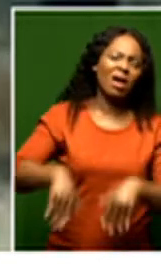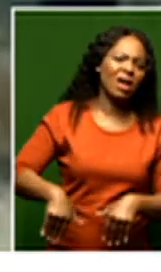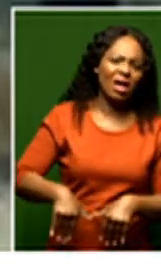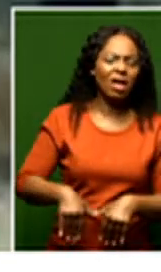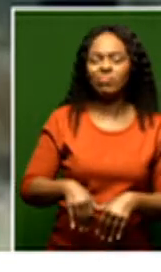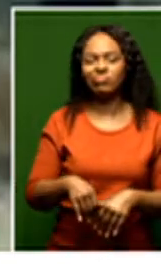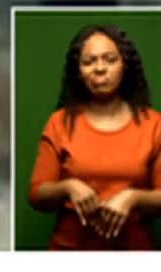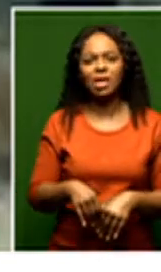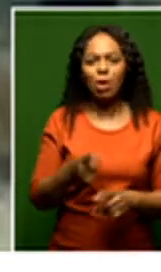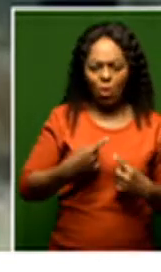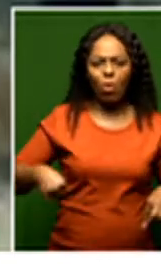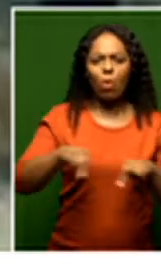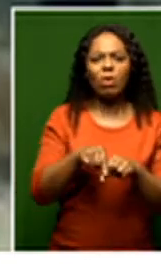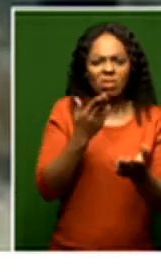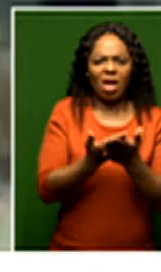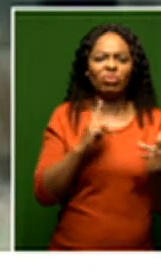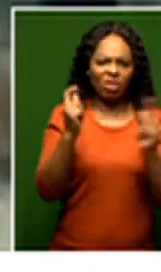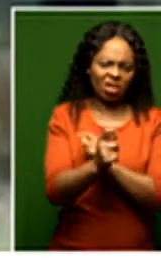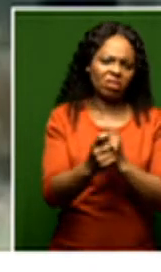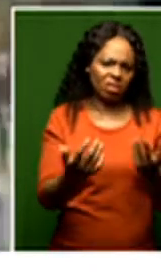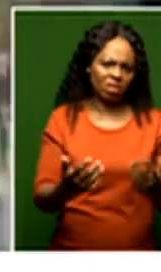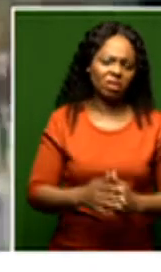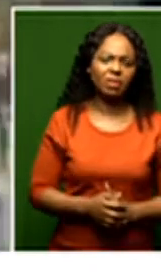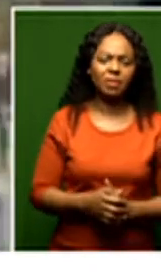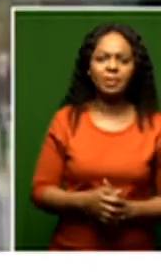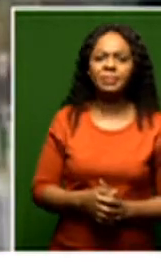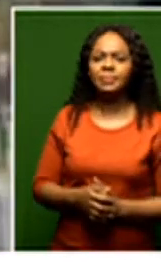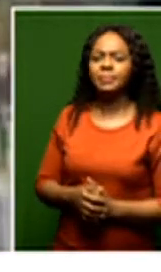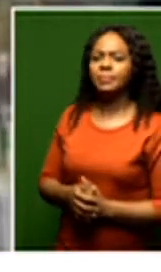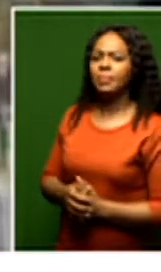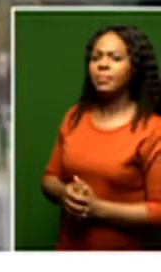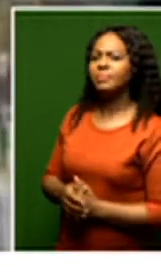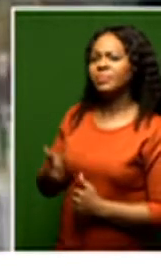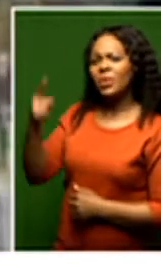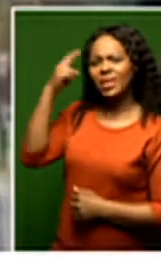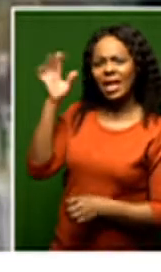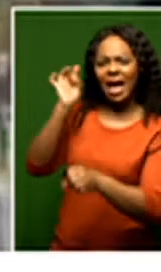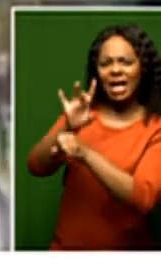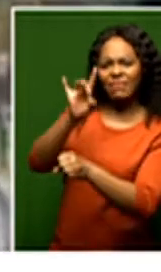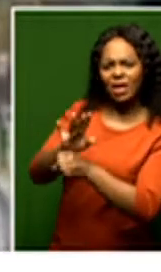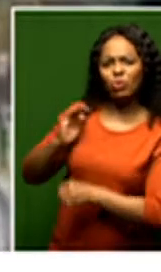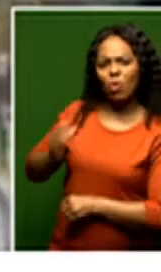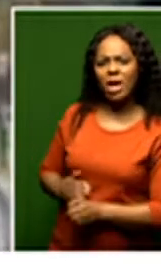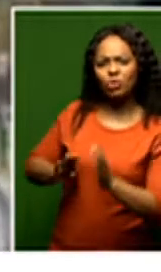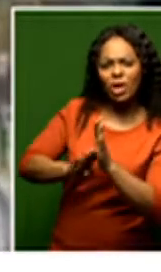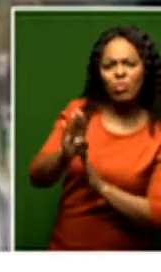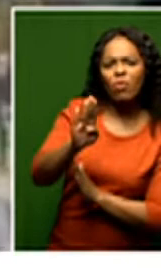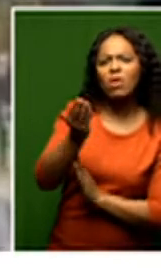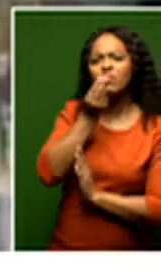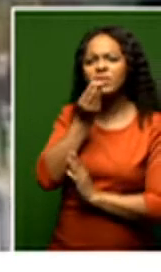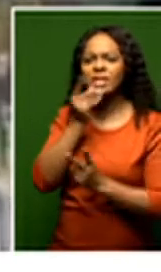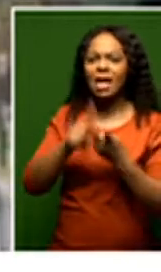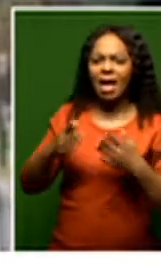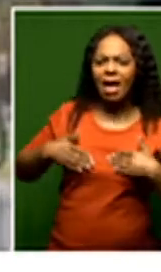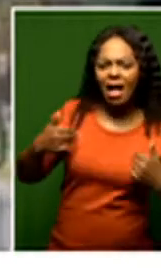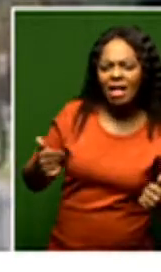to change. So what tips then do you recommend to women to improve their nutrition, their health and their lifestyle?